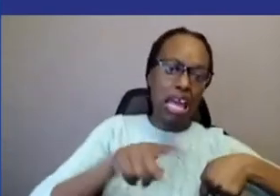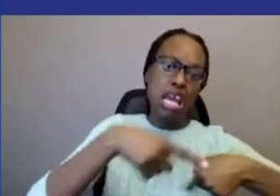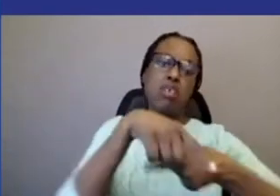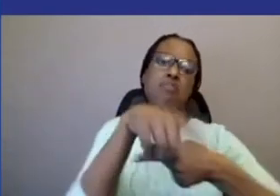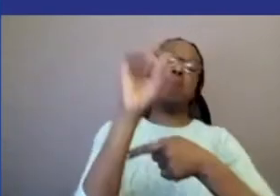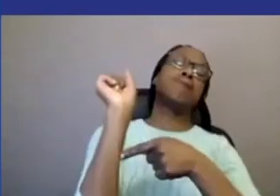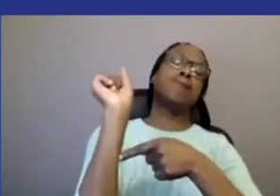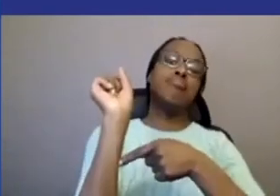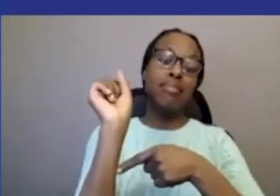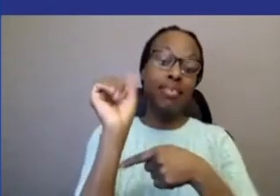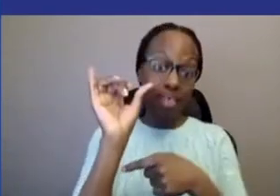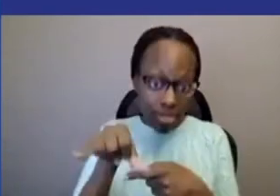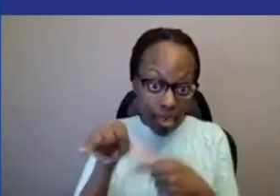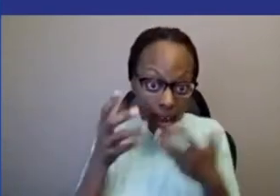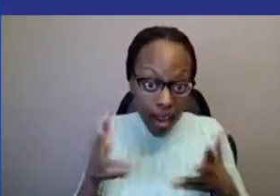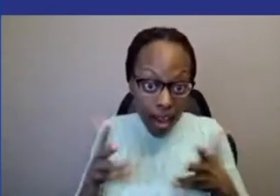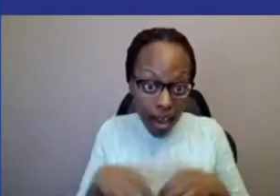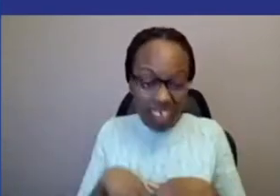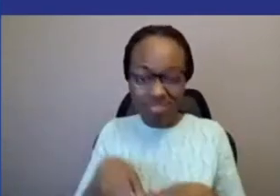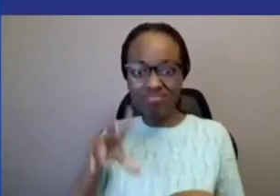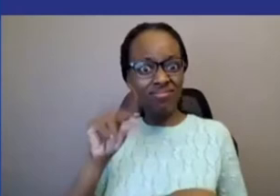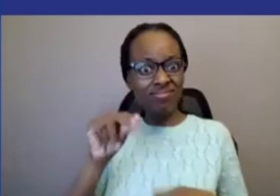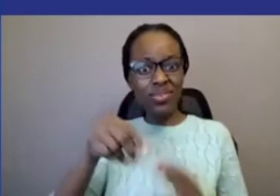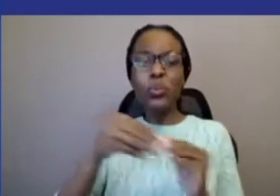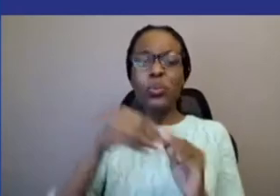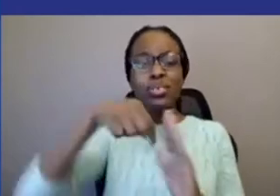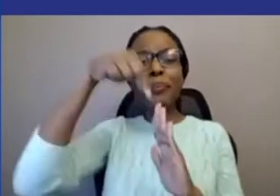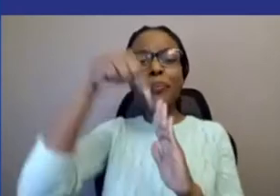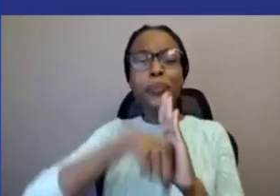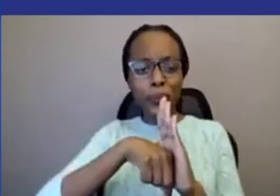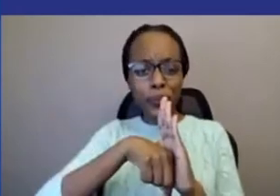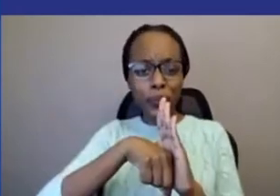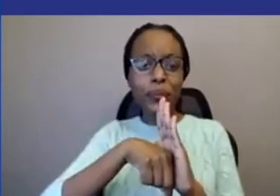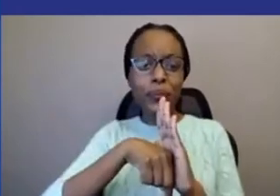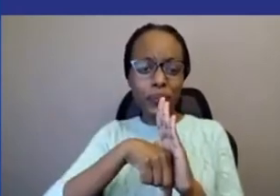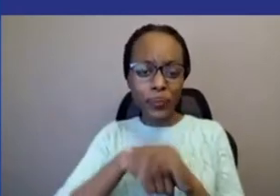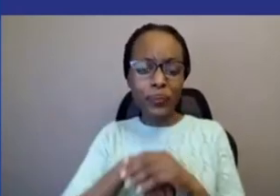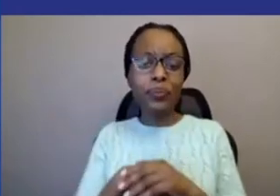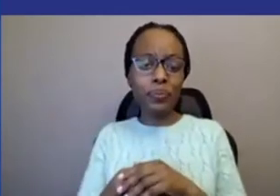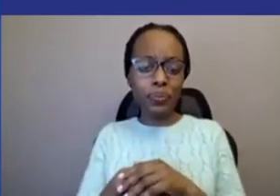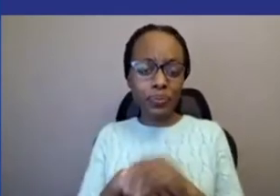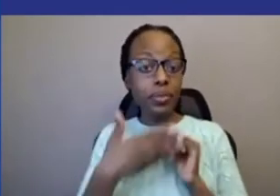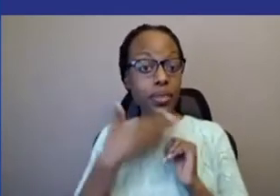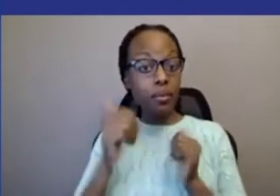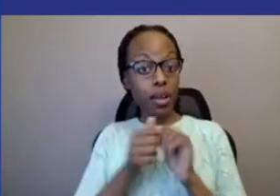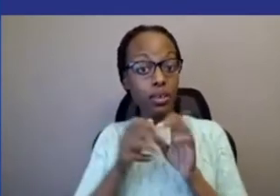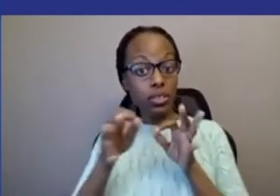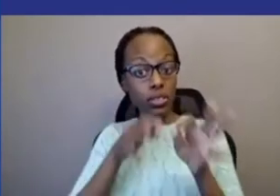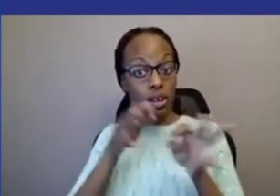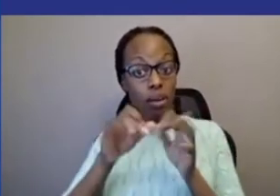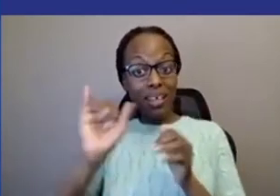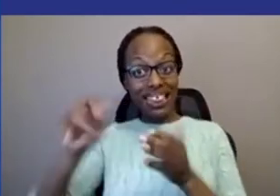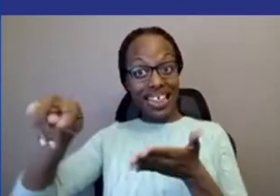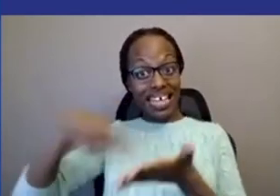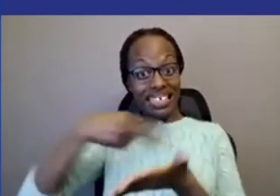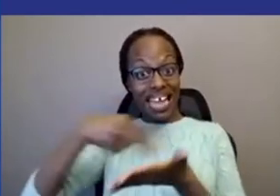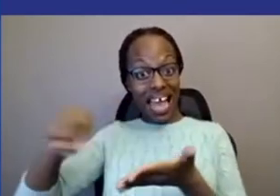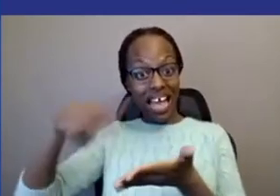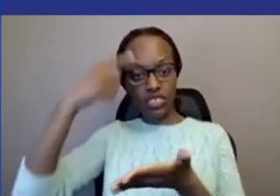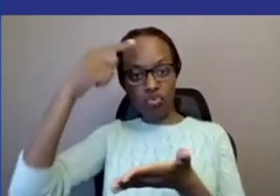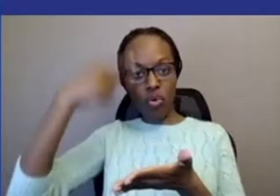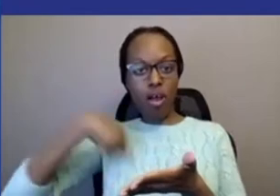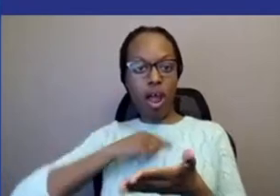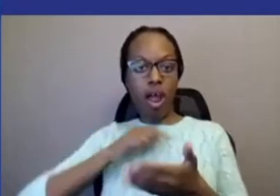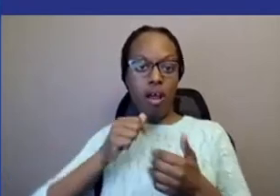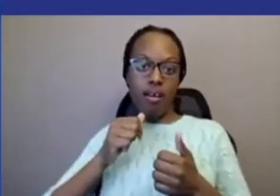it goes a lot deeper than that. It's really, the best way I can describe it is it was a dance for our survival when we were growing up